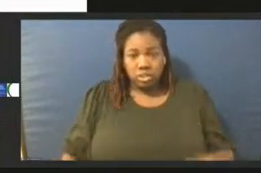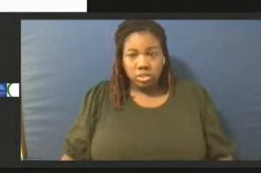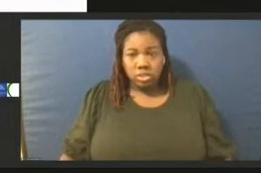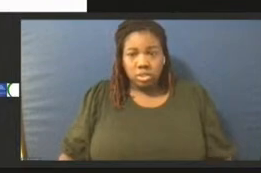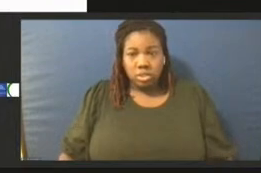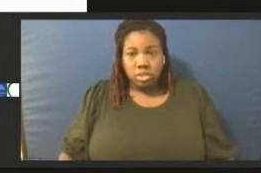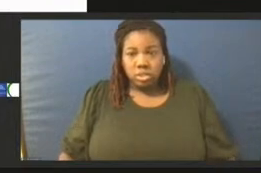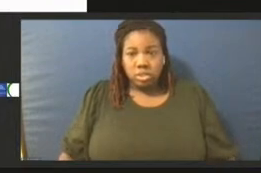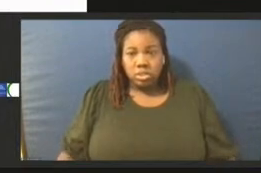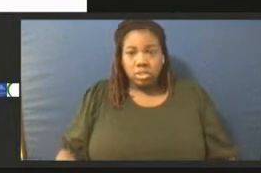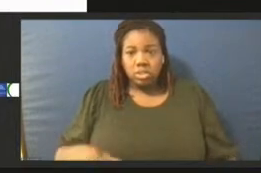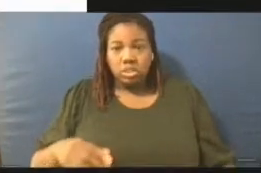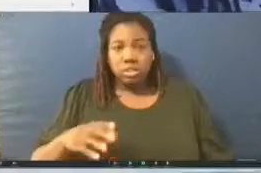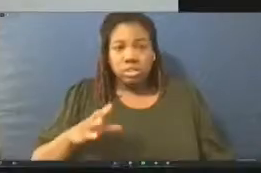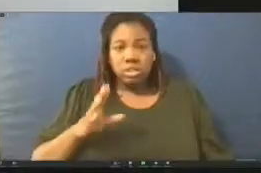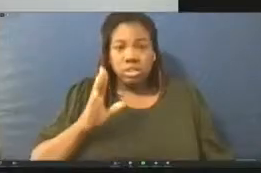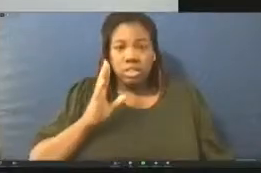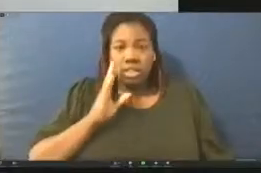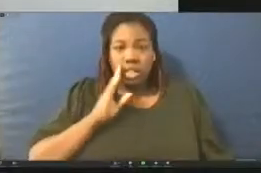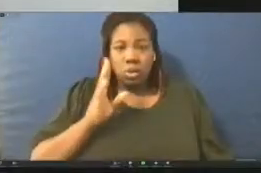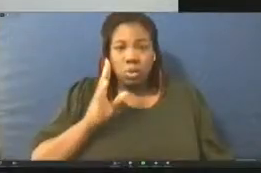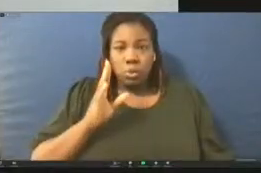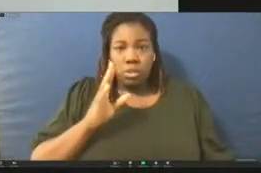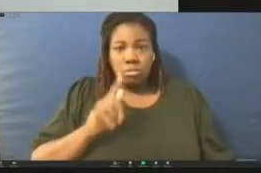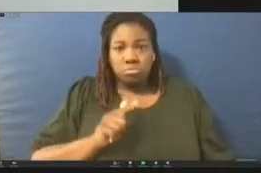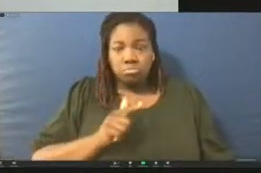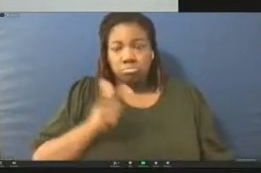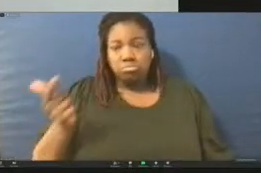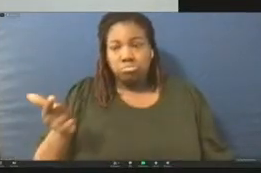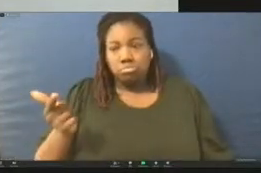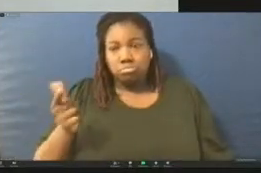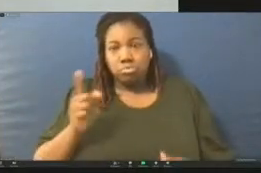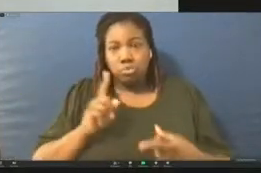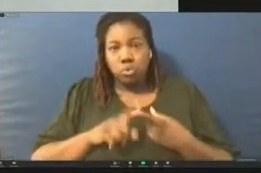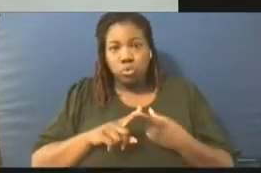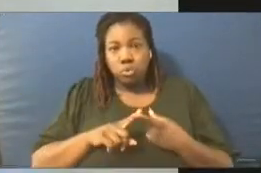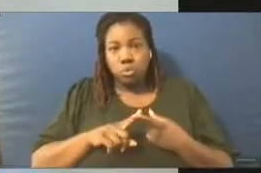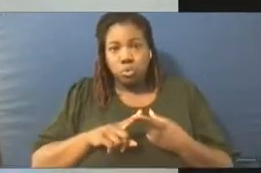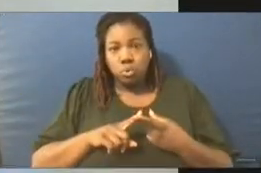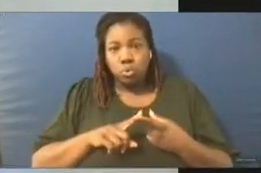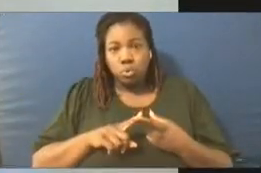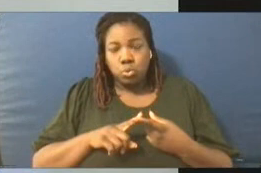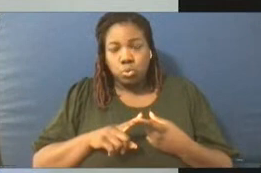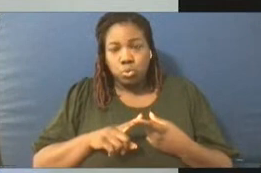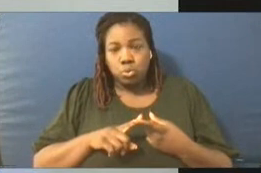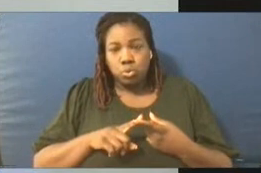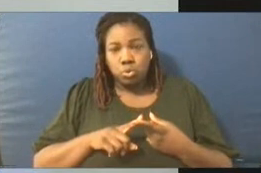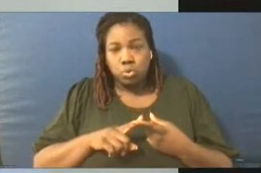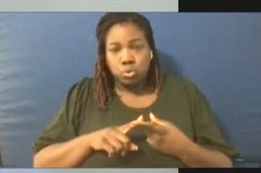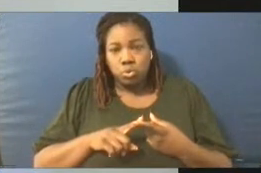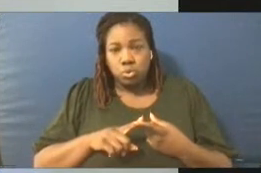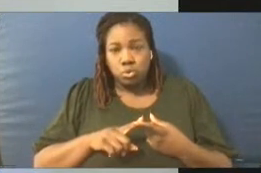deck back to the, I think it's last, right?